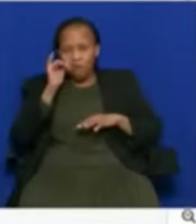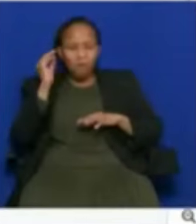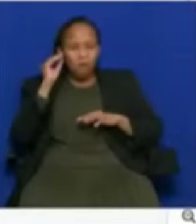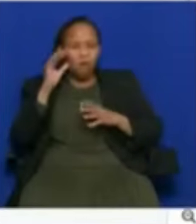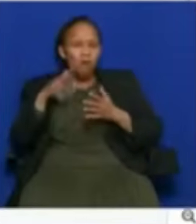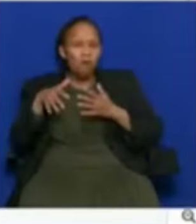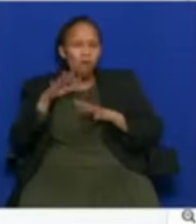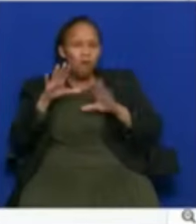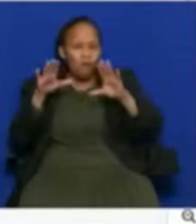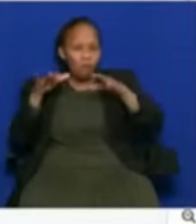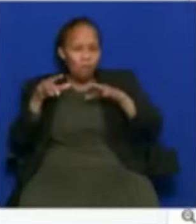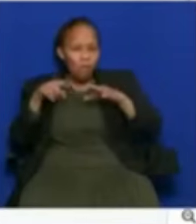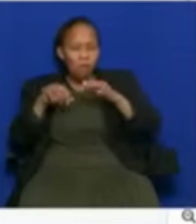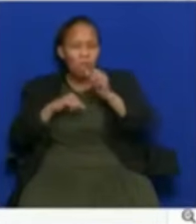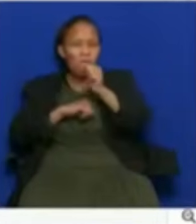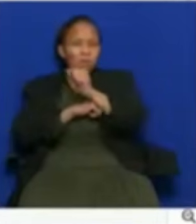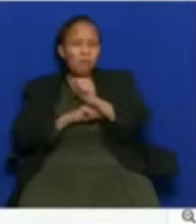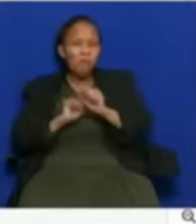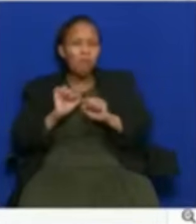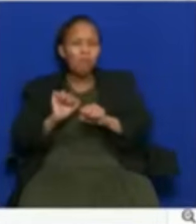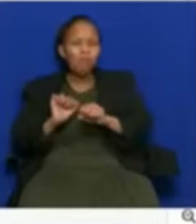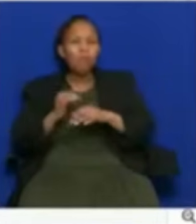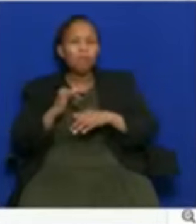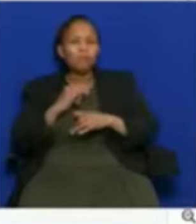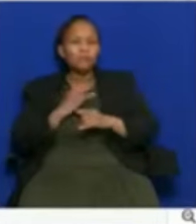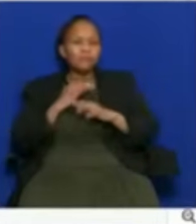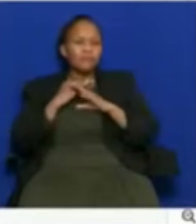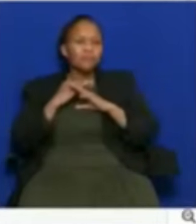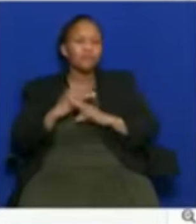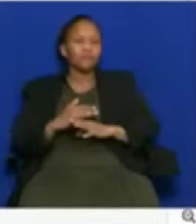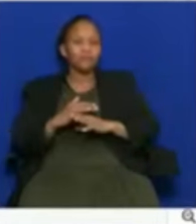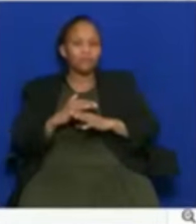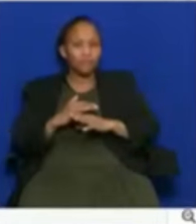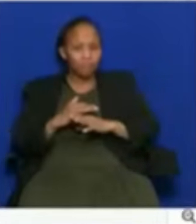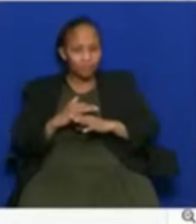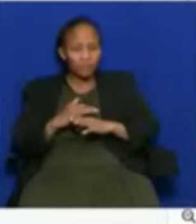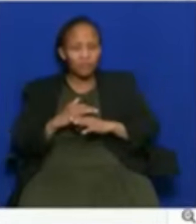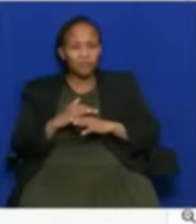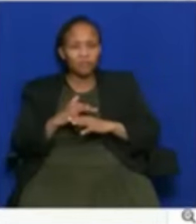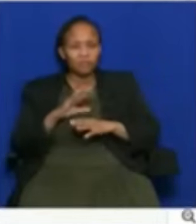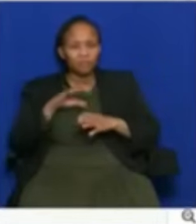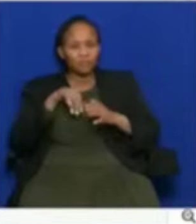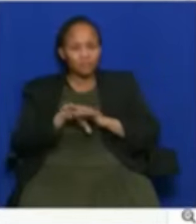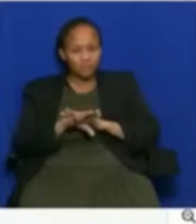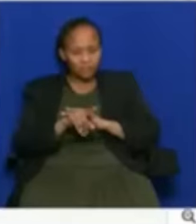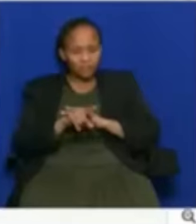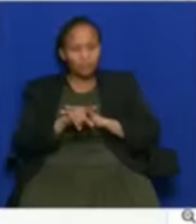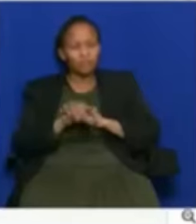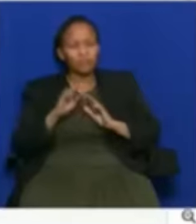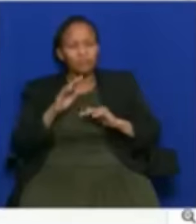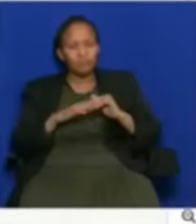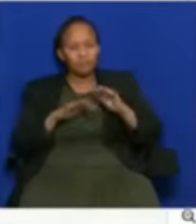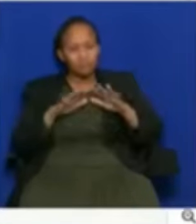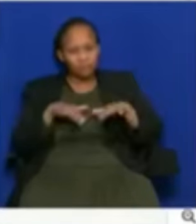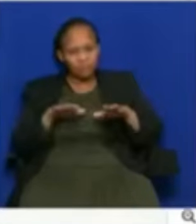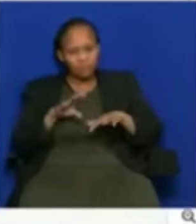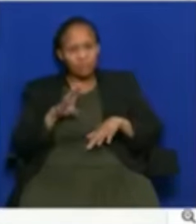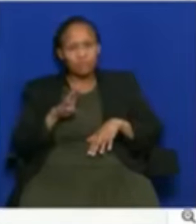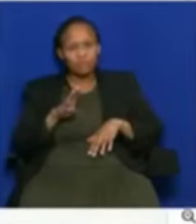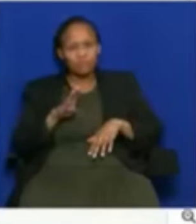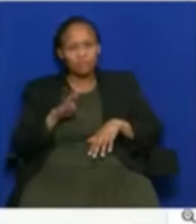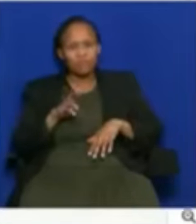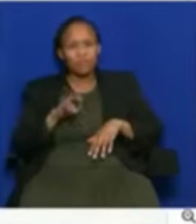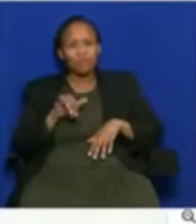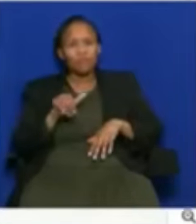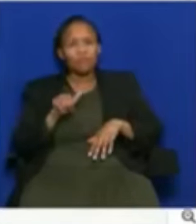are prohibited from entering any crime intelligence facility. Mr. Brian Padiachi, that is yourself, correct? That's correct,